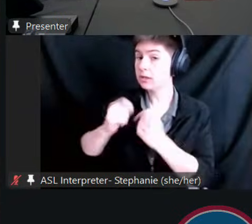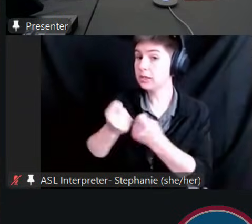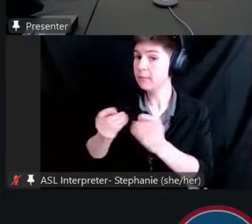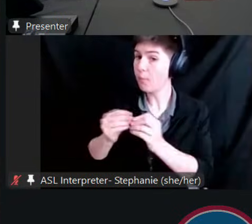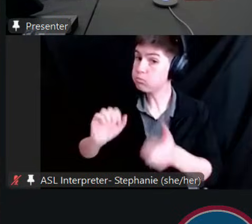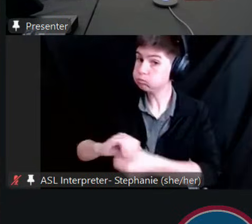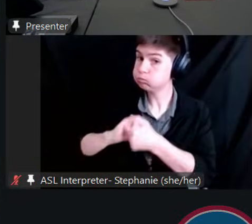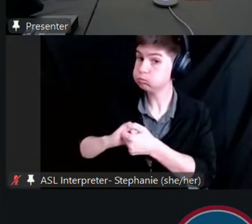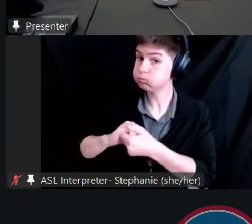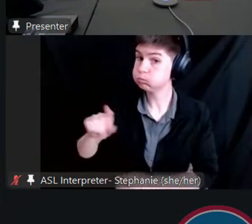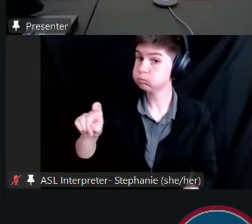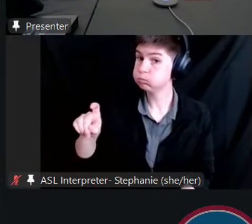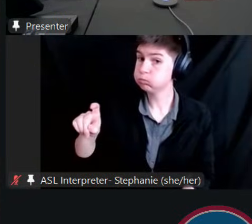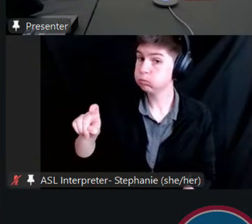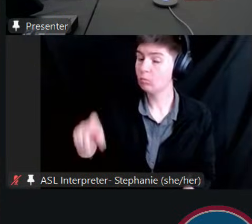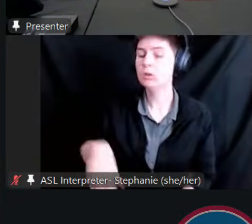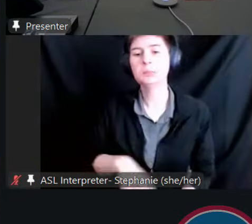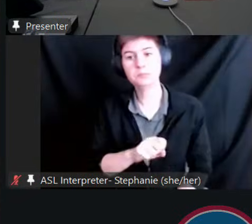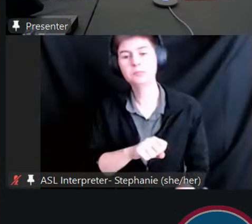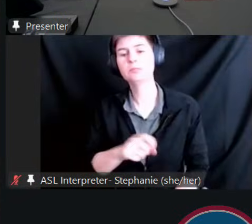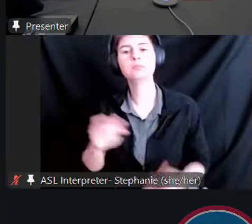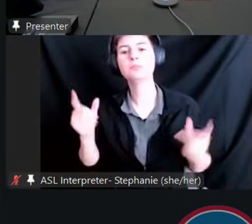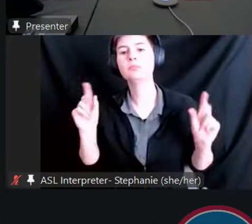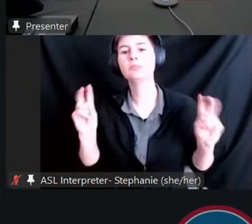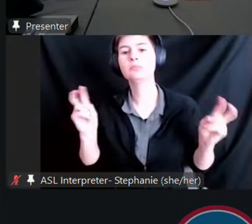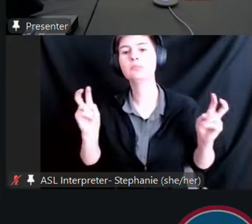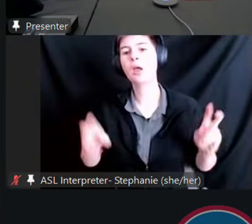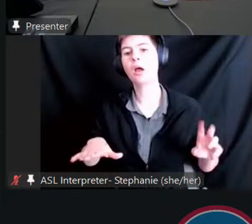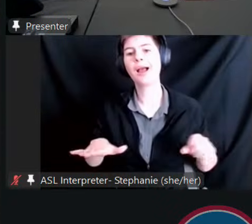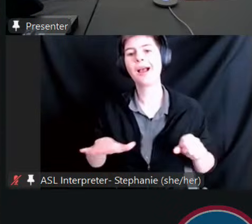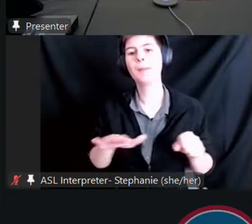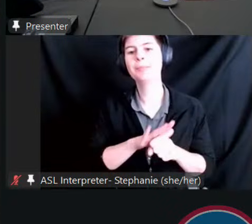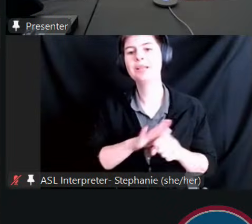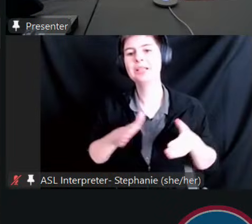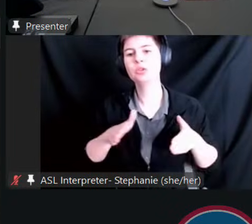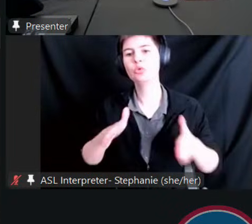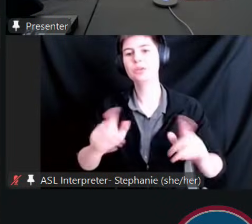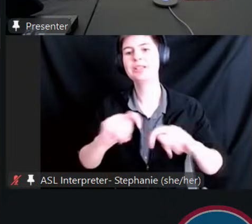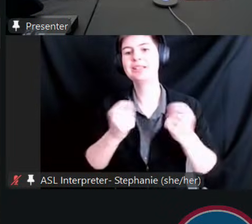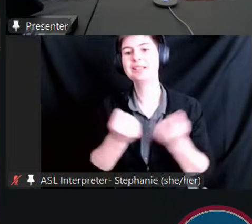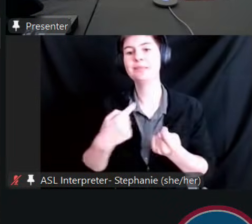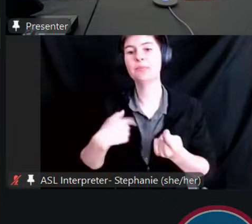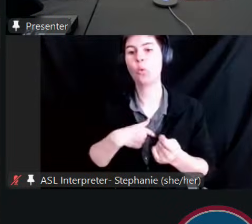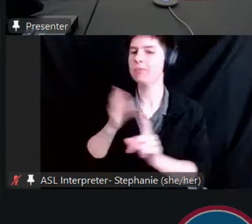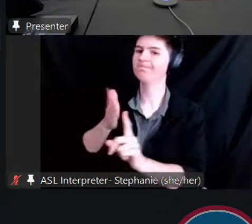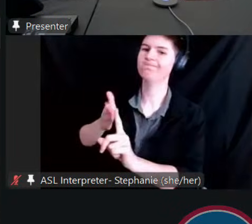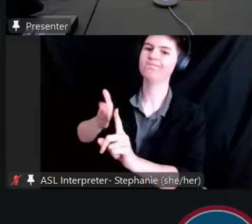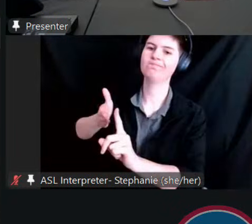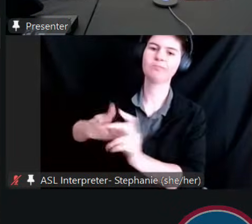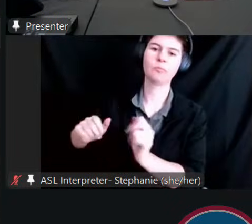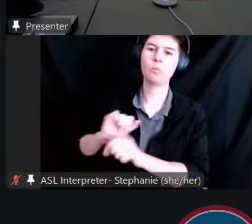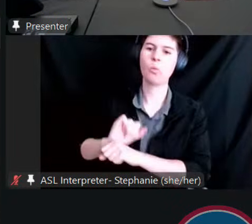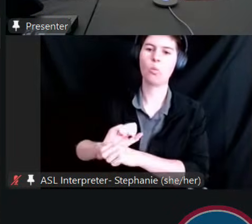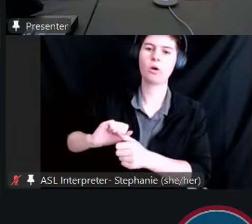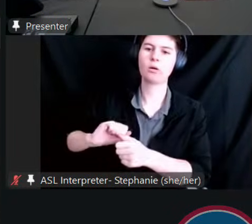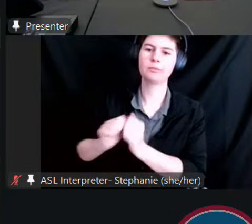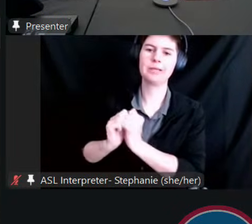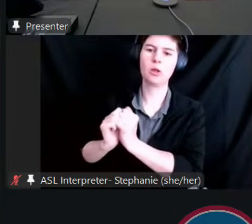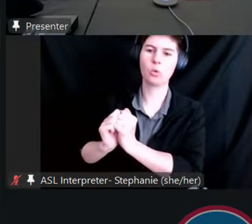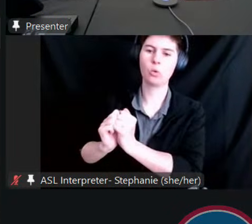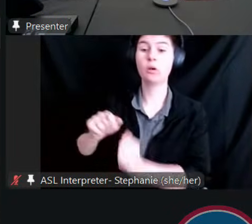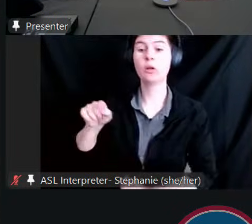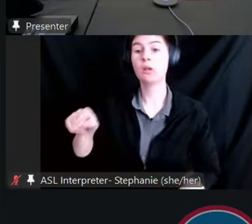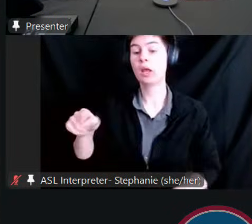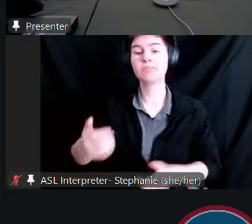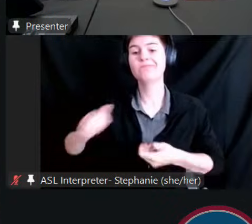Yes, there's a complete streets team that we work with most frequently. And that's who's kind of our partner with the bus priority